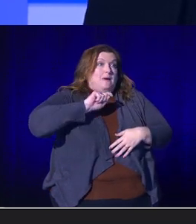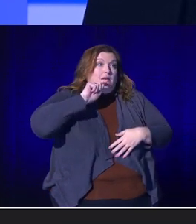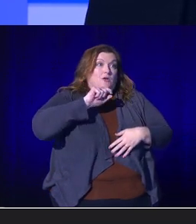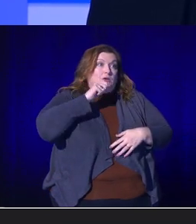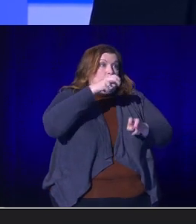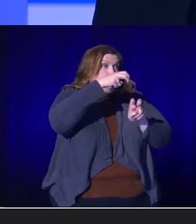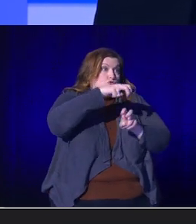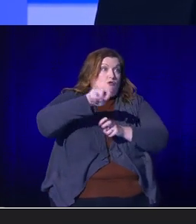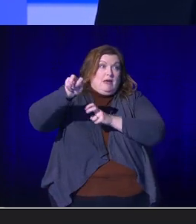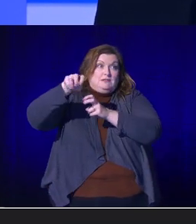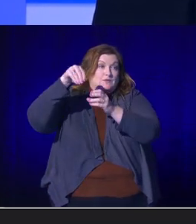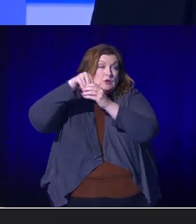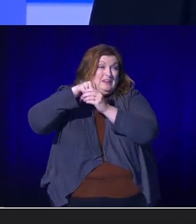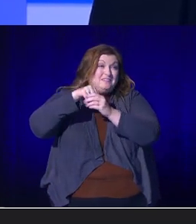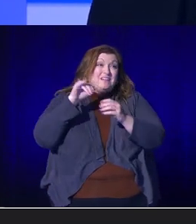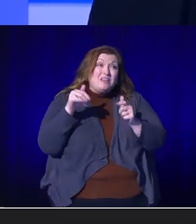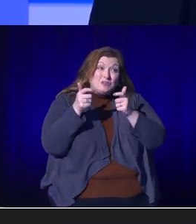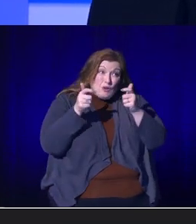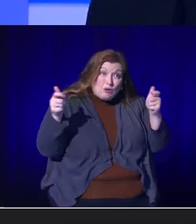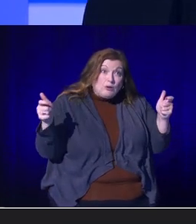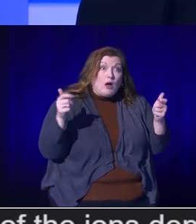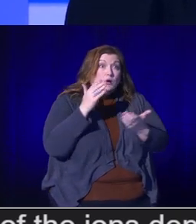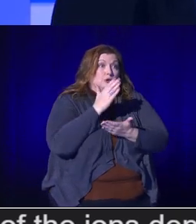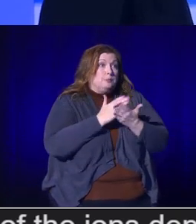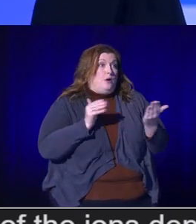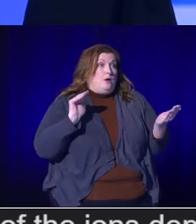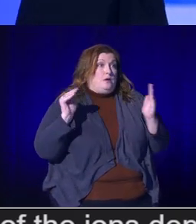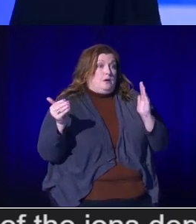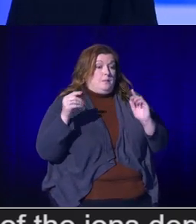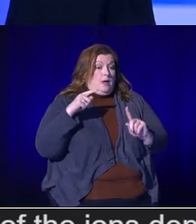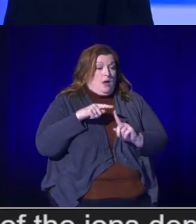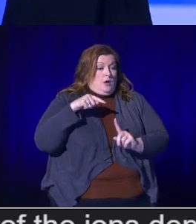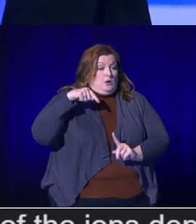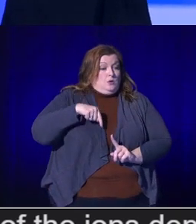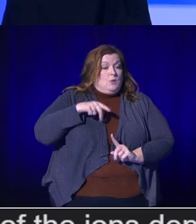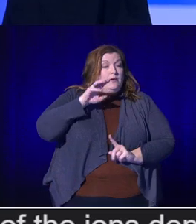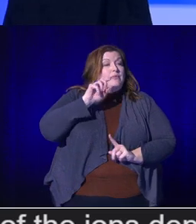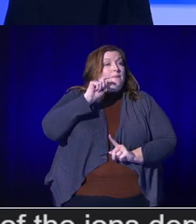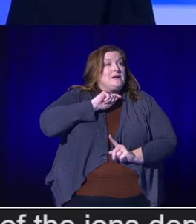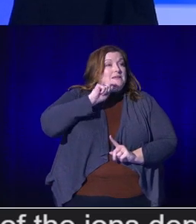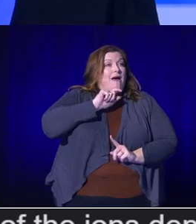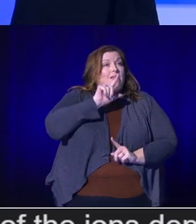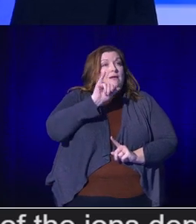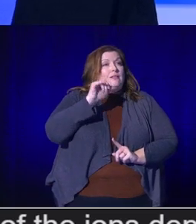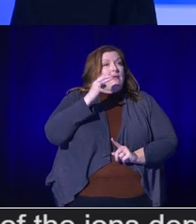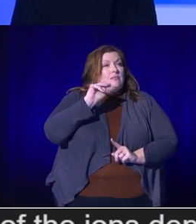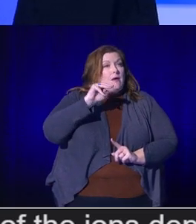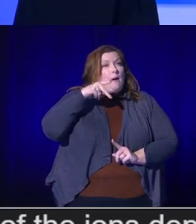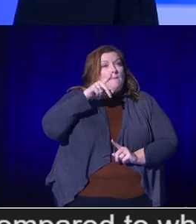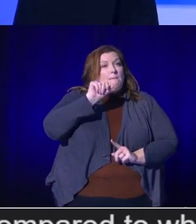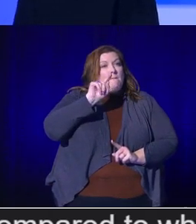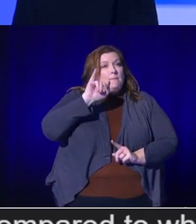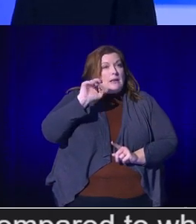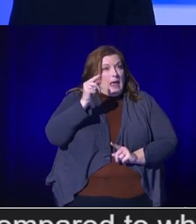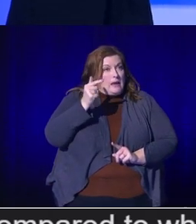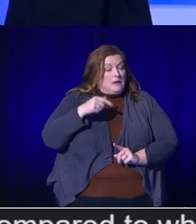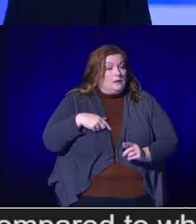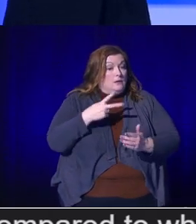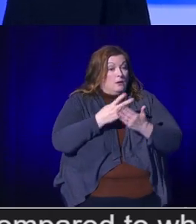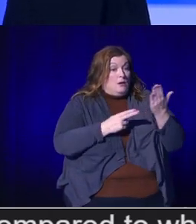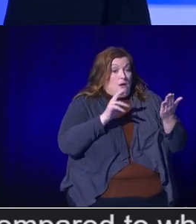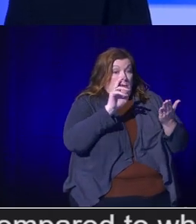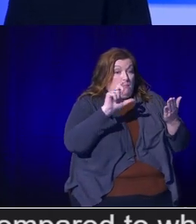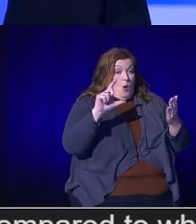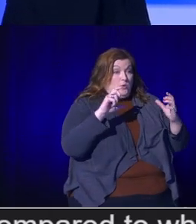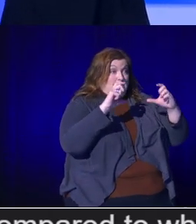large proportion compared to what we conventionally see with metallic lithium plating. And so both of these cells had